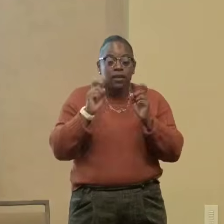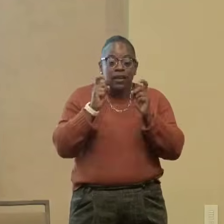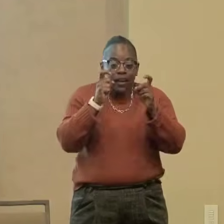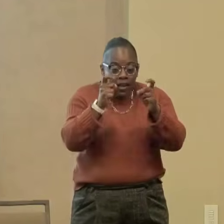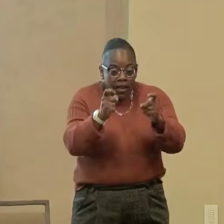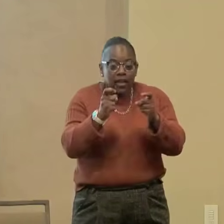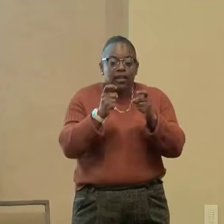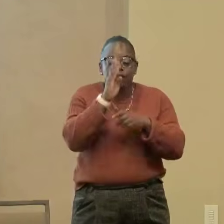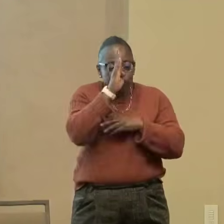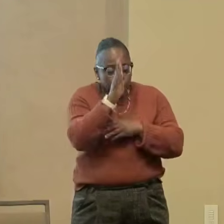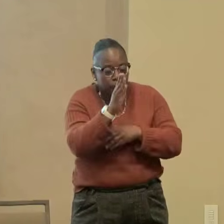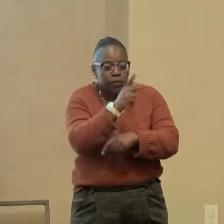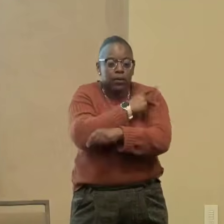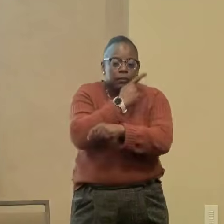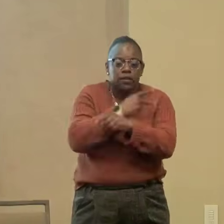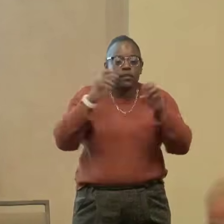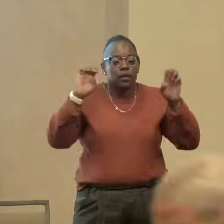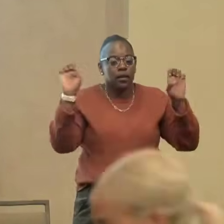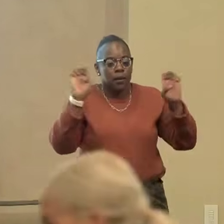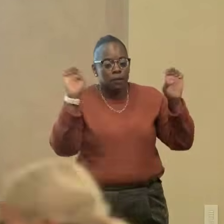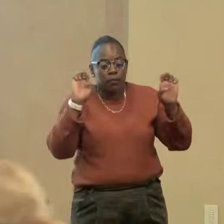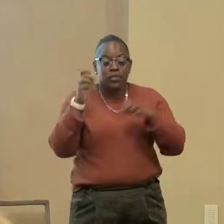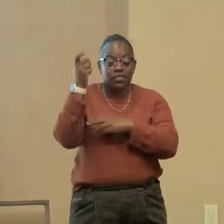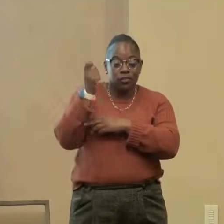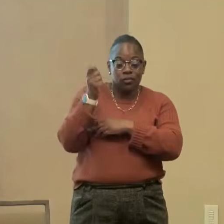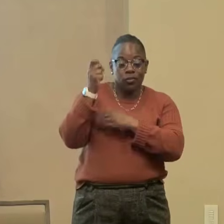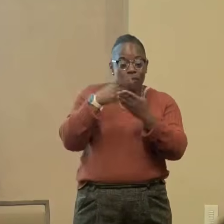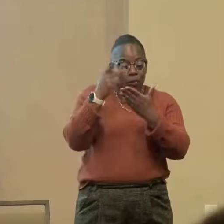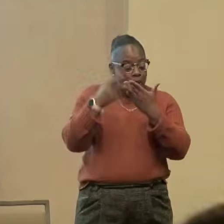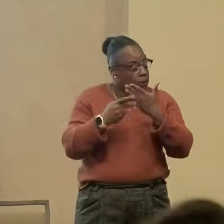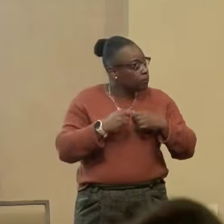direct patient services that include our emergency grant program,